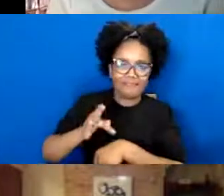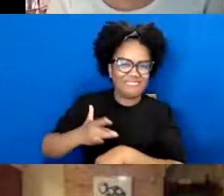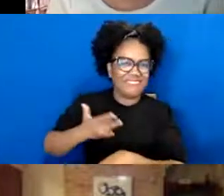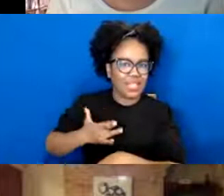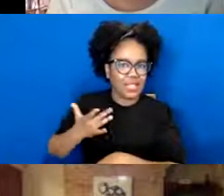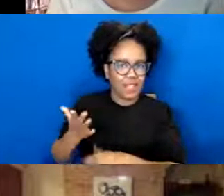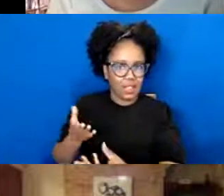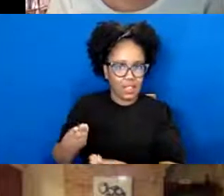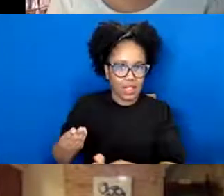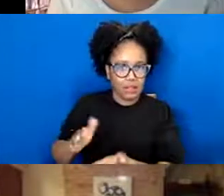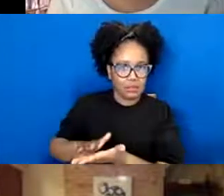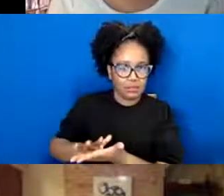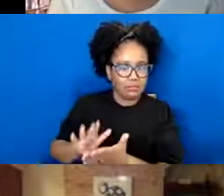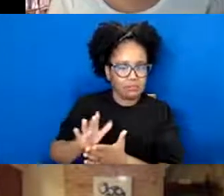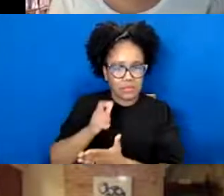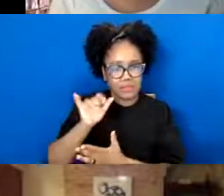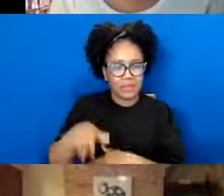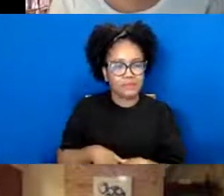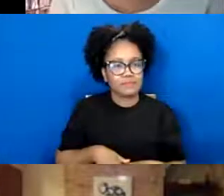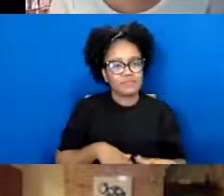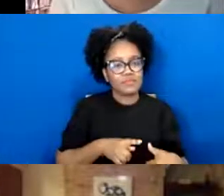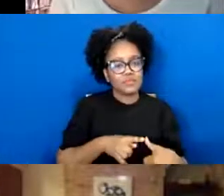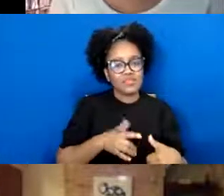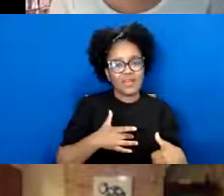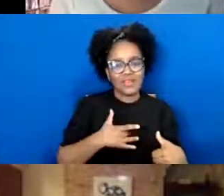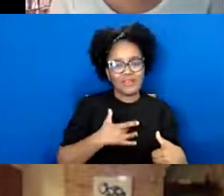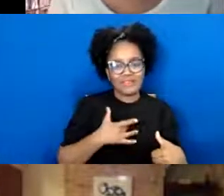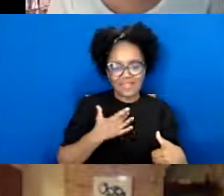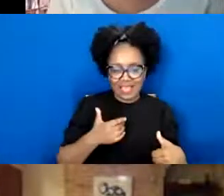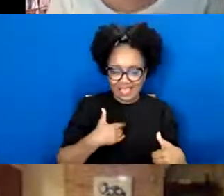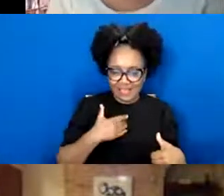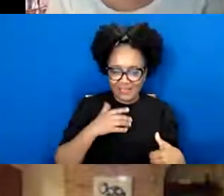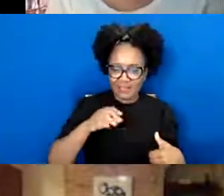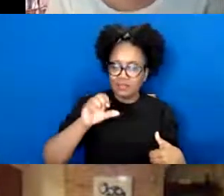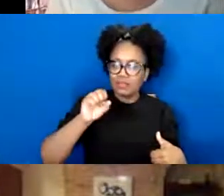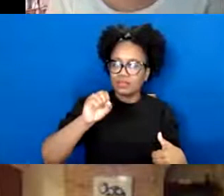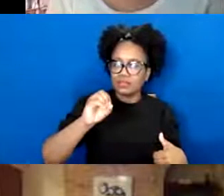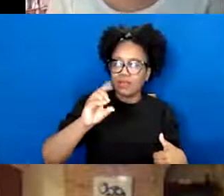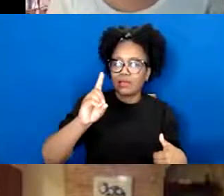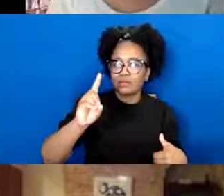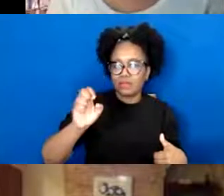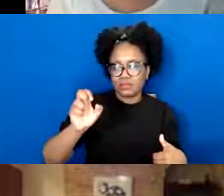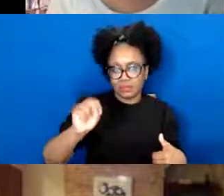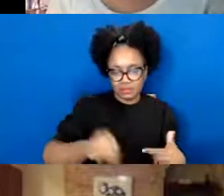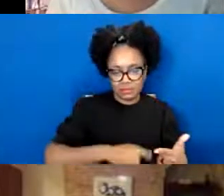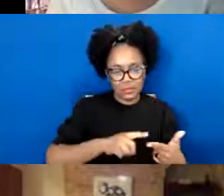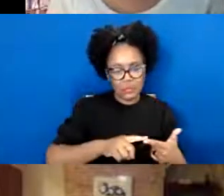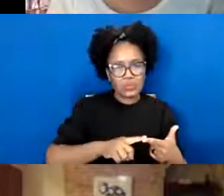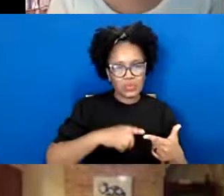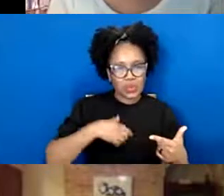I got sodden, weight. I'm not sure that's a word, but anyway. Ooh.